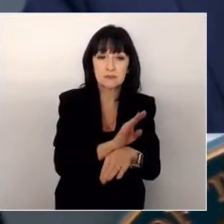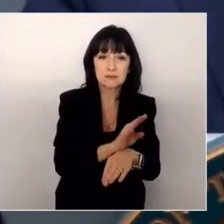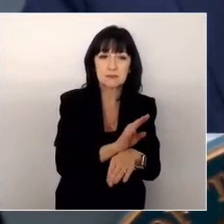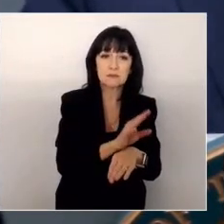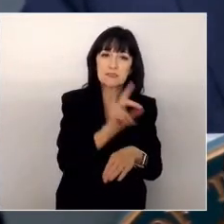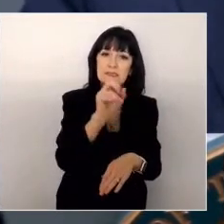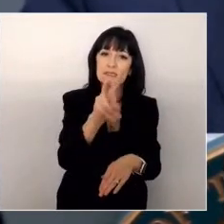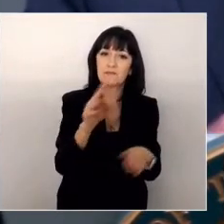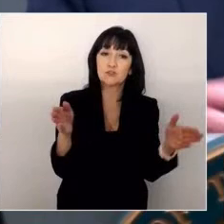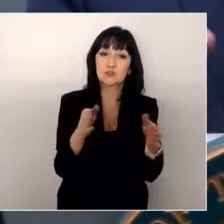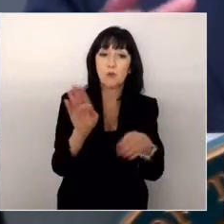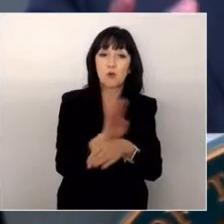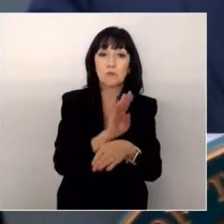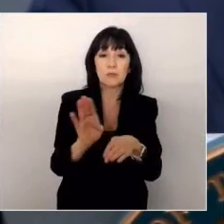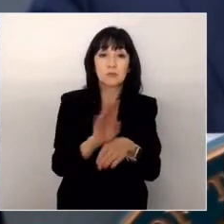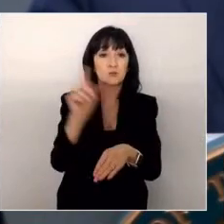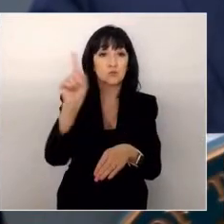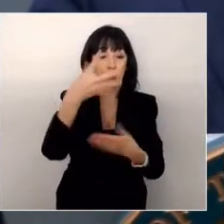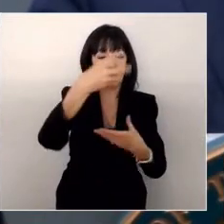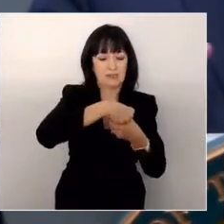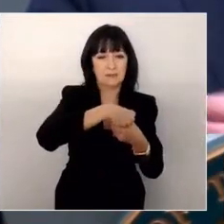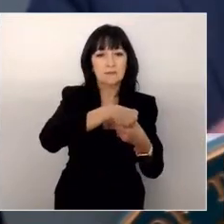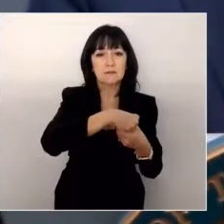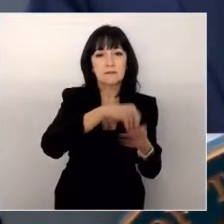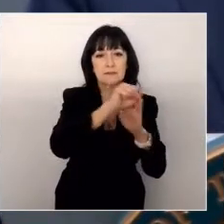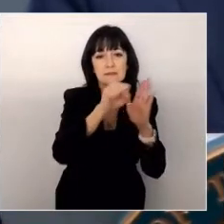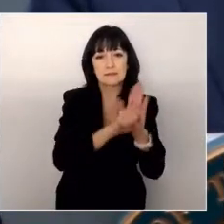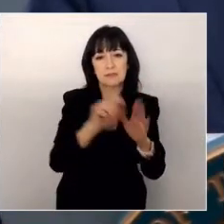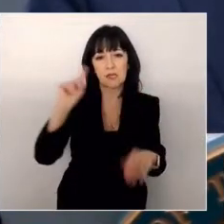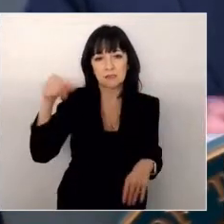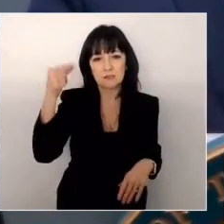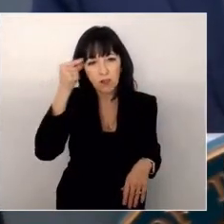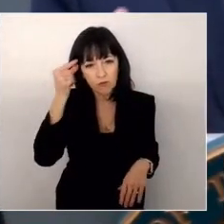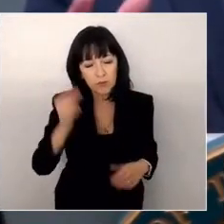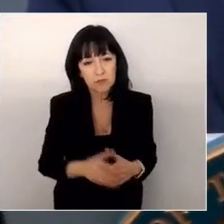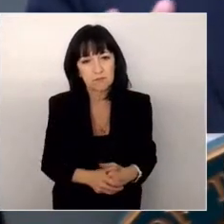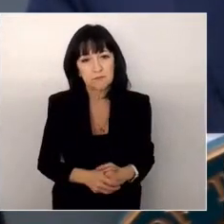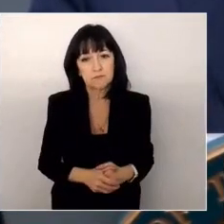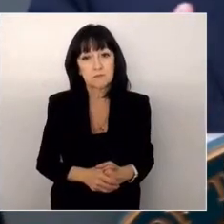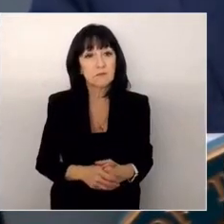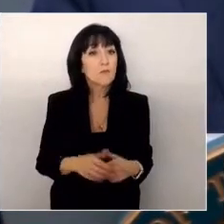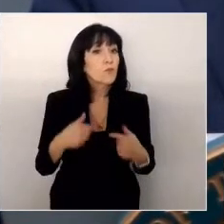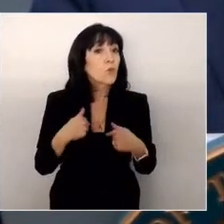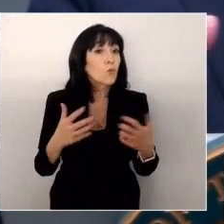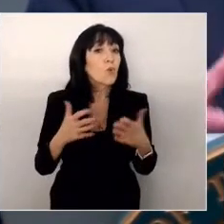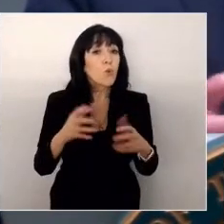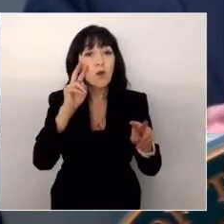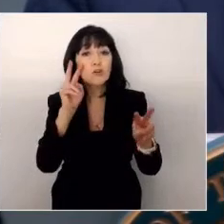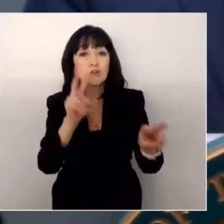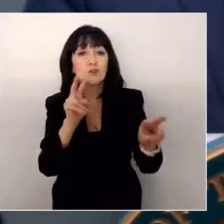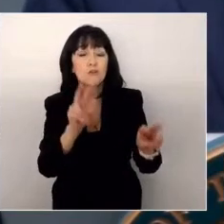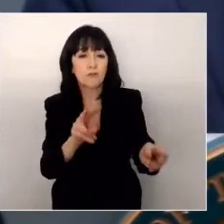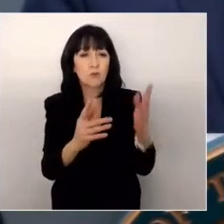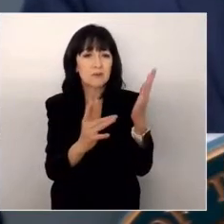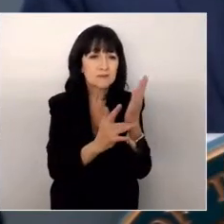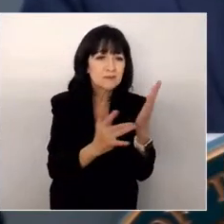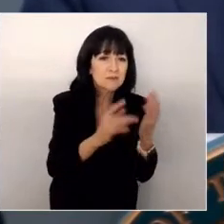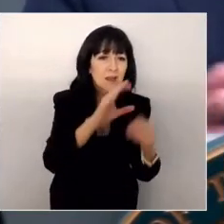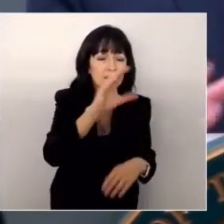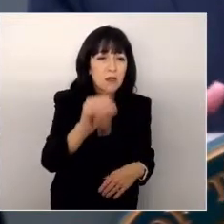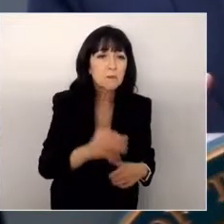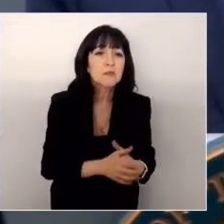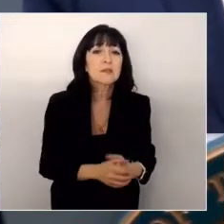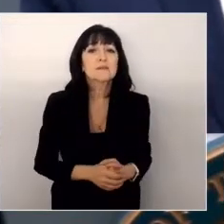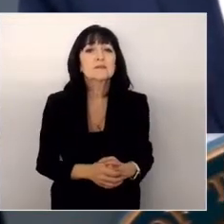Business. That includes supporting innovative new tech companies and mom-and-pop mainstream businesses.